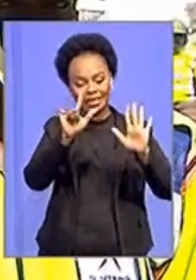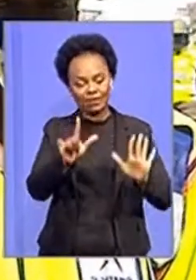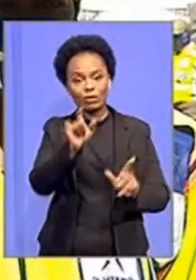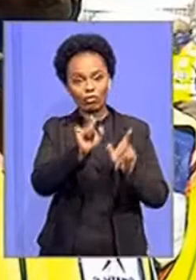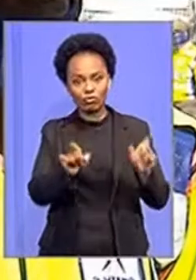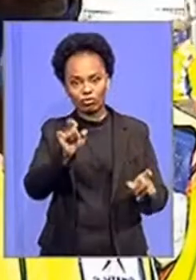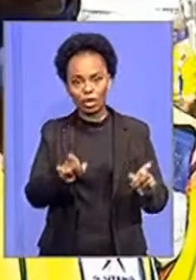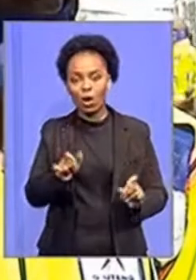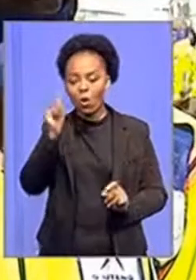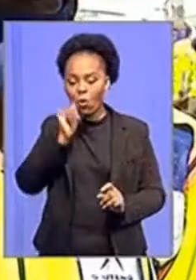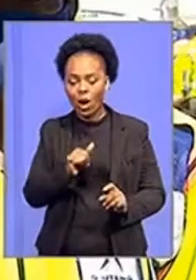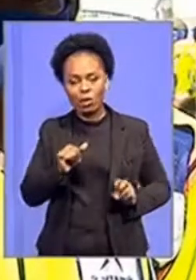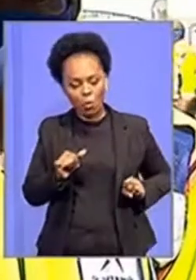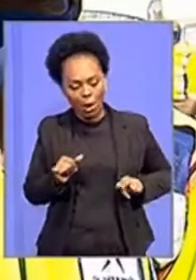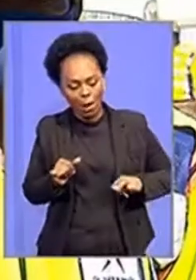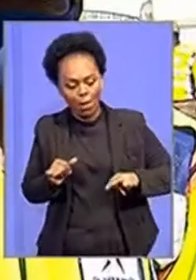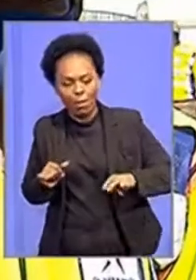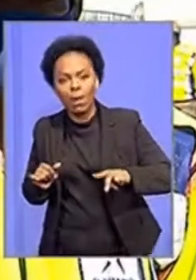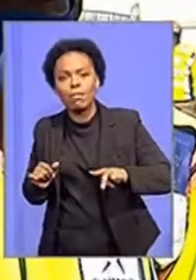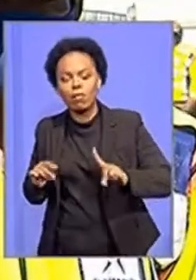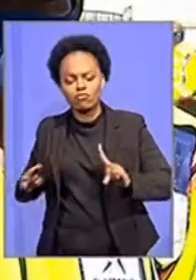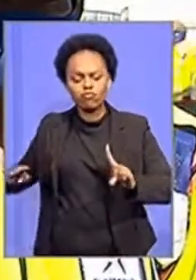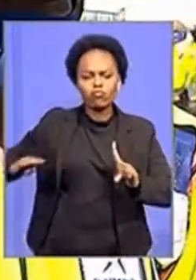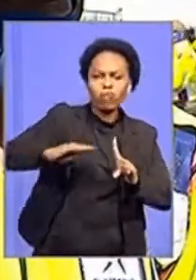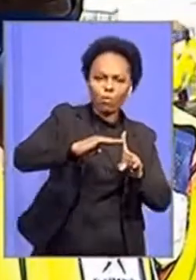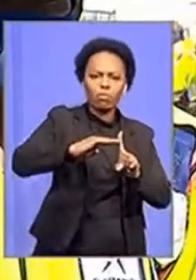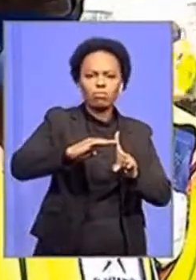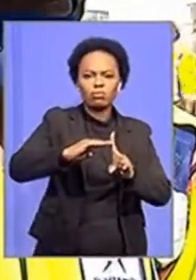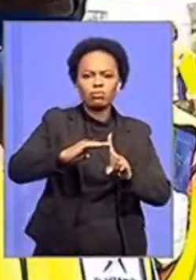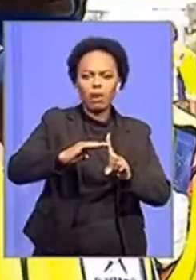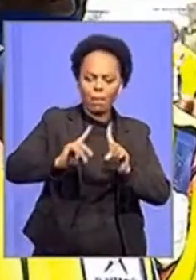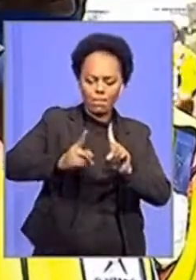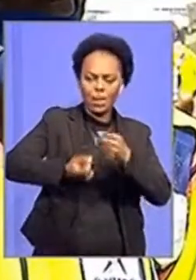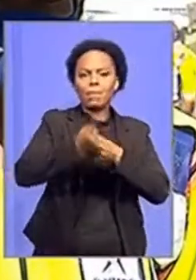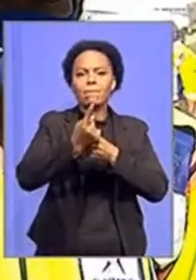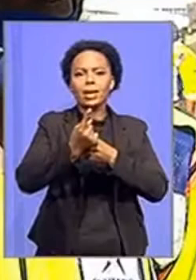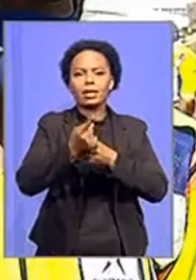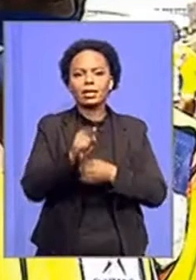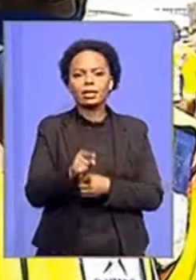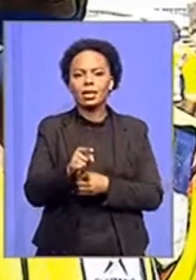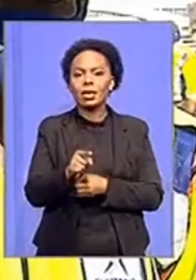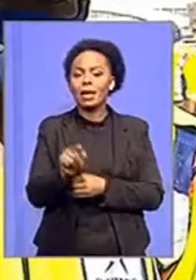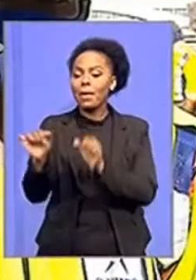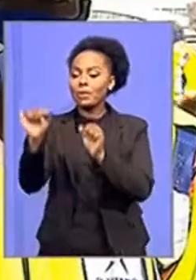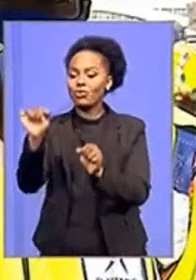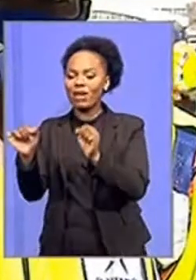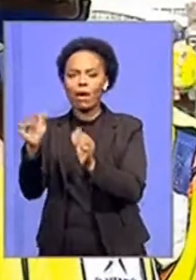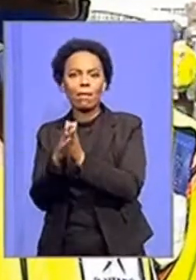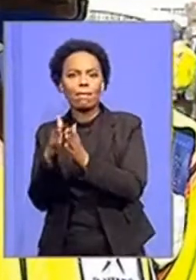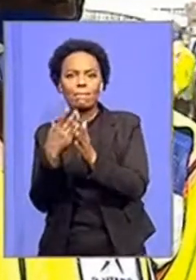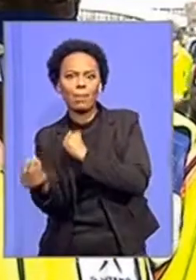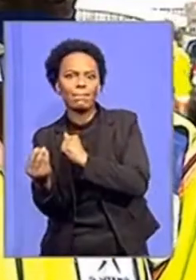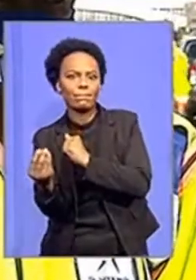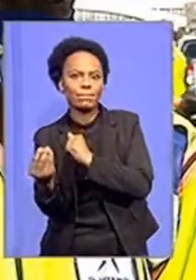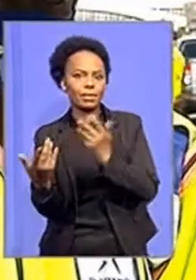pedestrians have been knocked by vehicles over the weekend with the motorists running away. About 20 people over the long